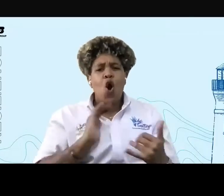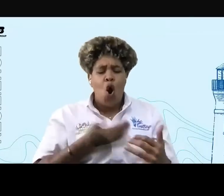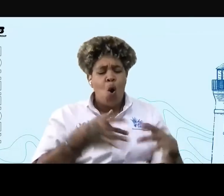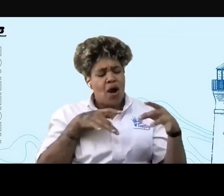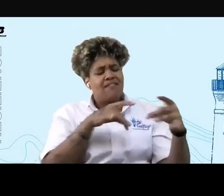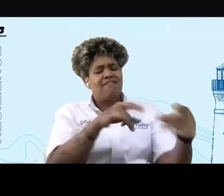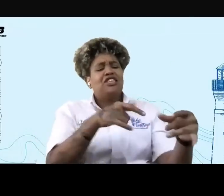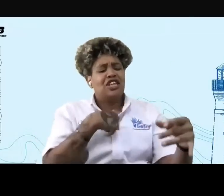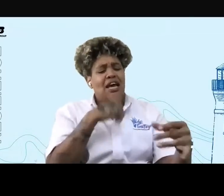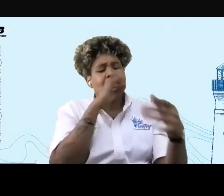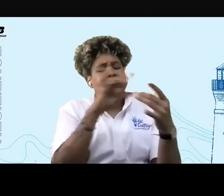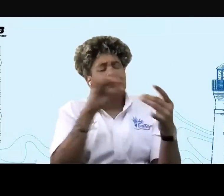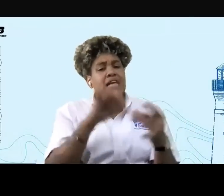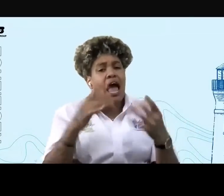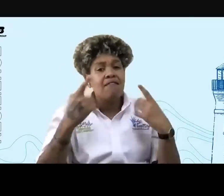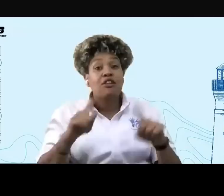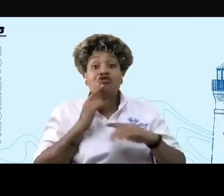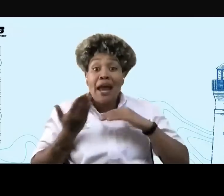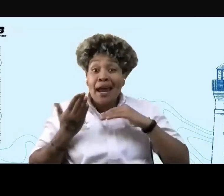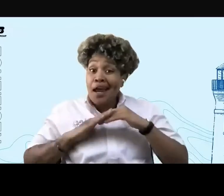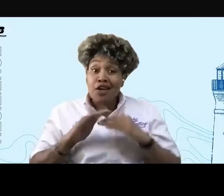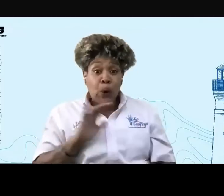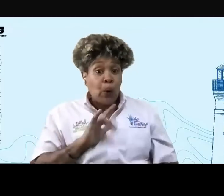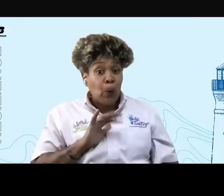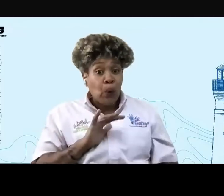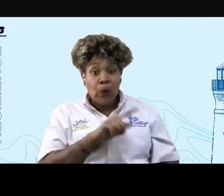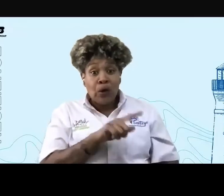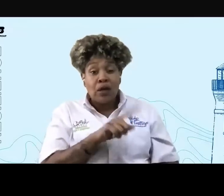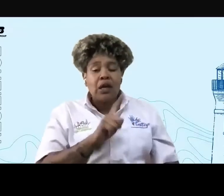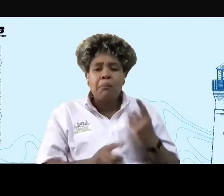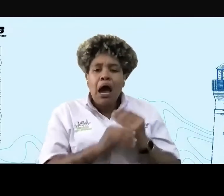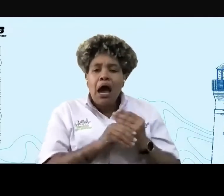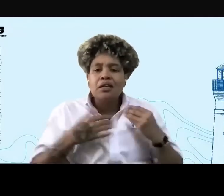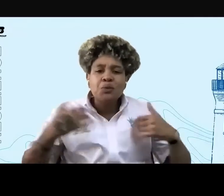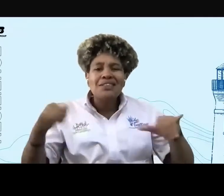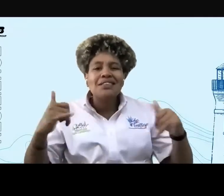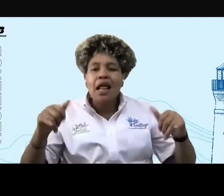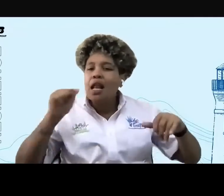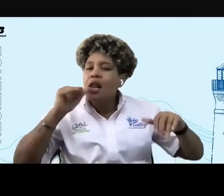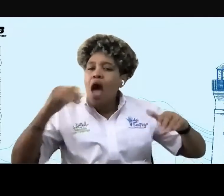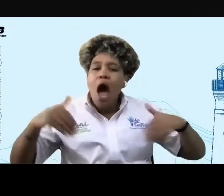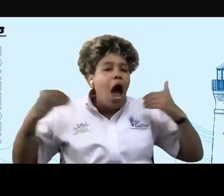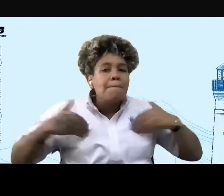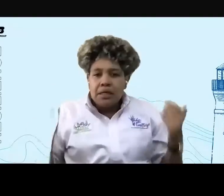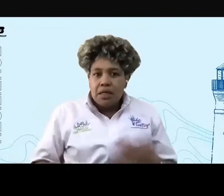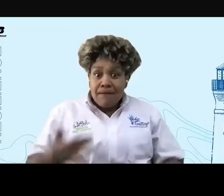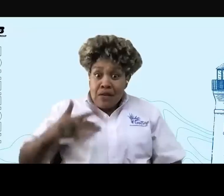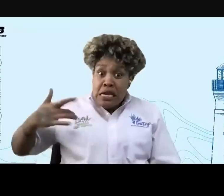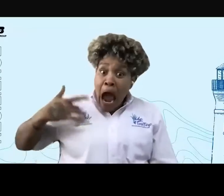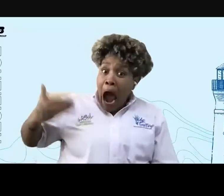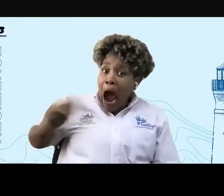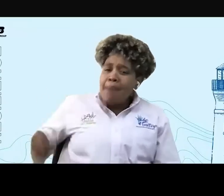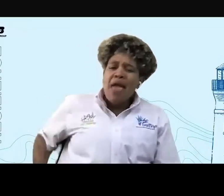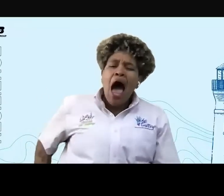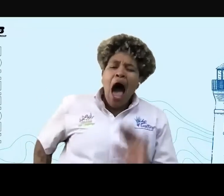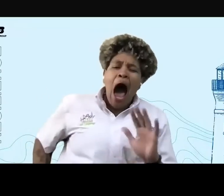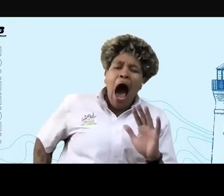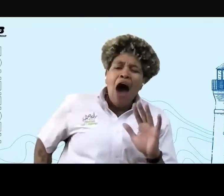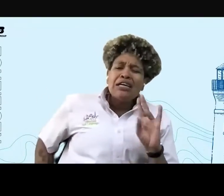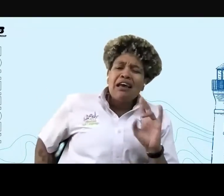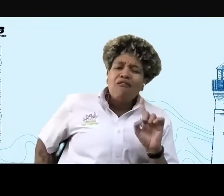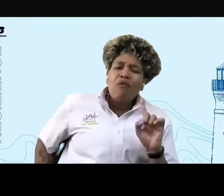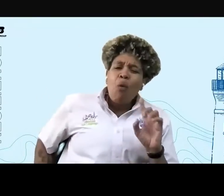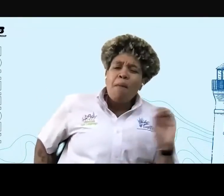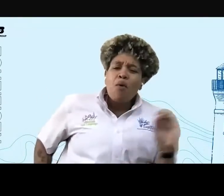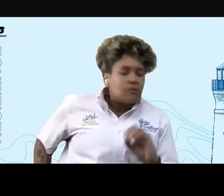efficiency, as I mentioned, has increased significantly, but we're still not happy. We're not happy with a 71% efficiency. We